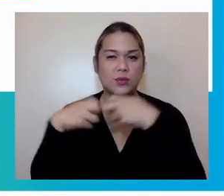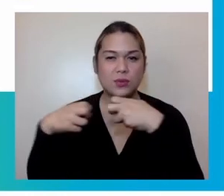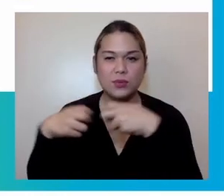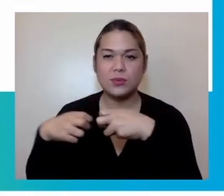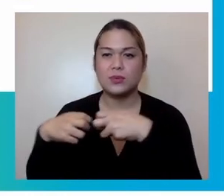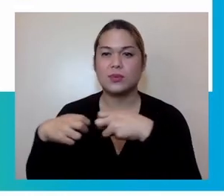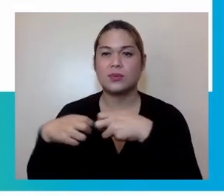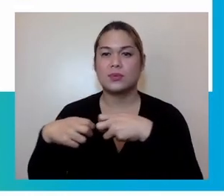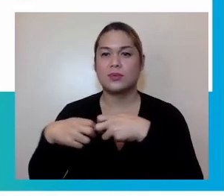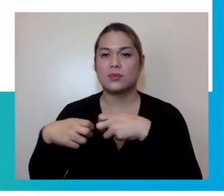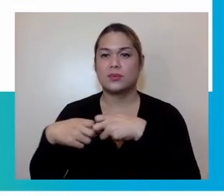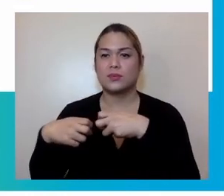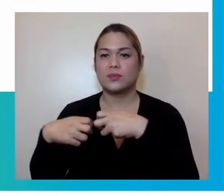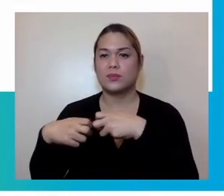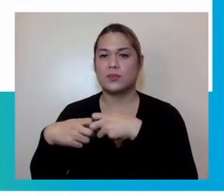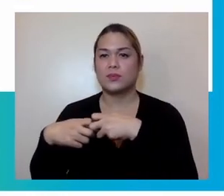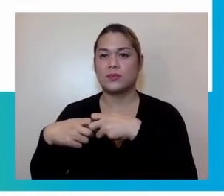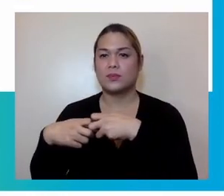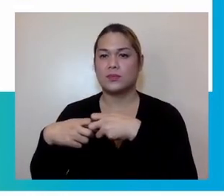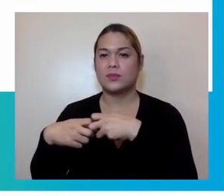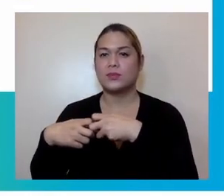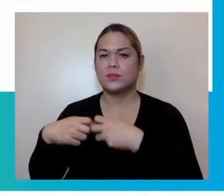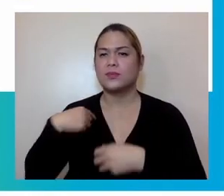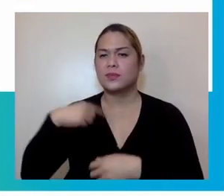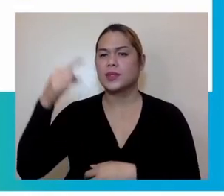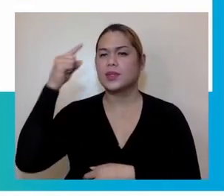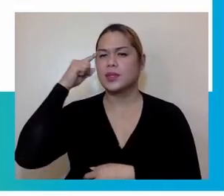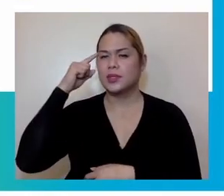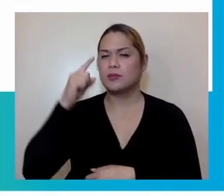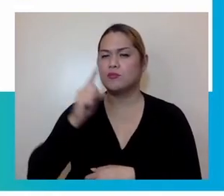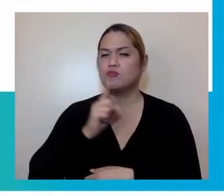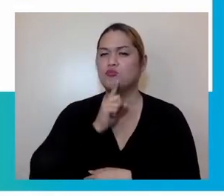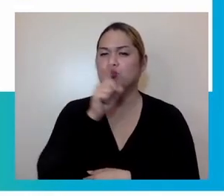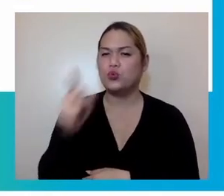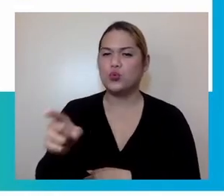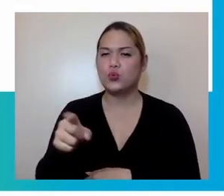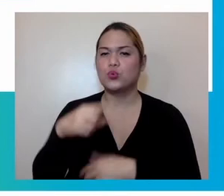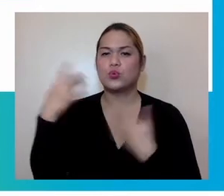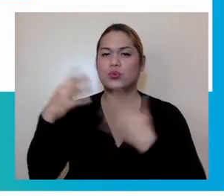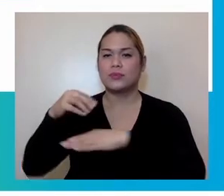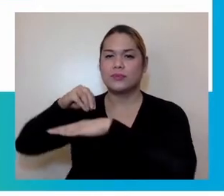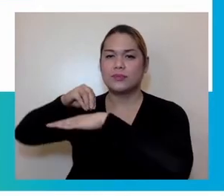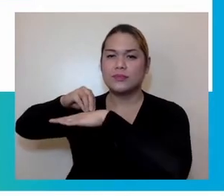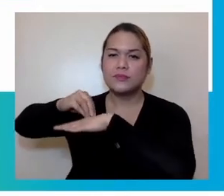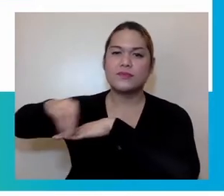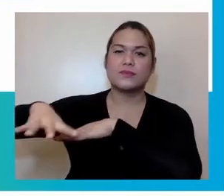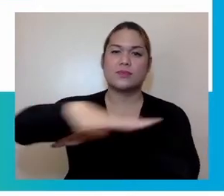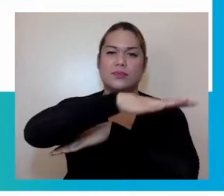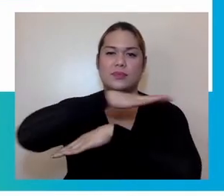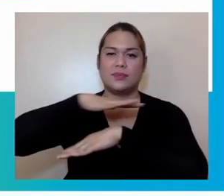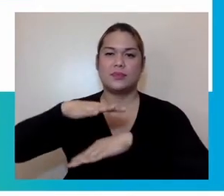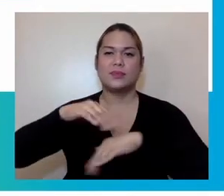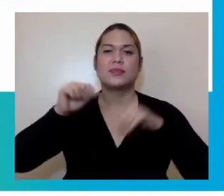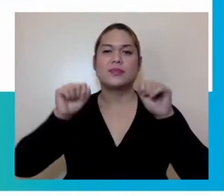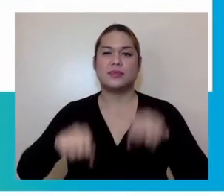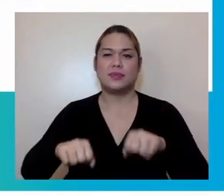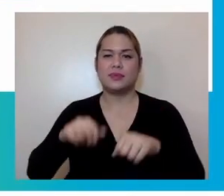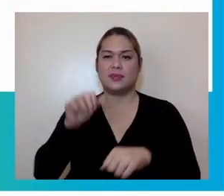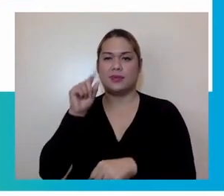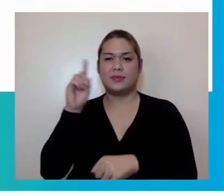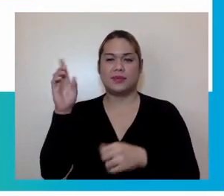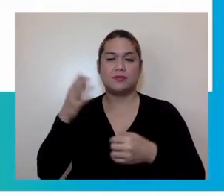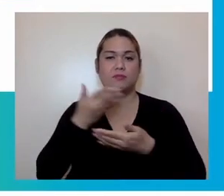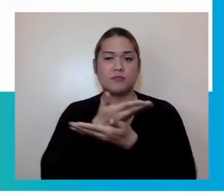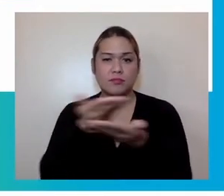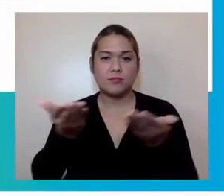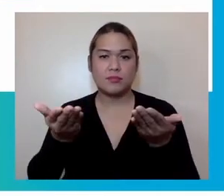things depending on the leverage ADB can bring to the table. In my introductory remarks,